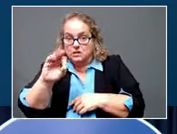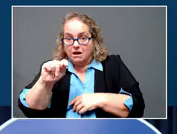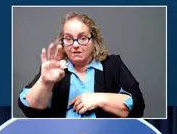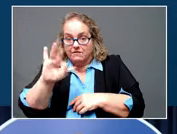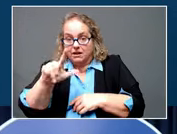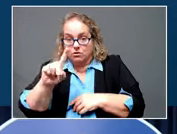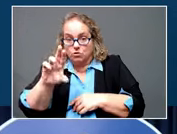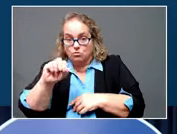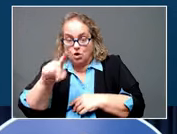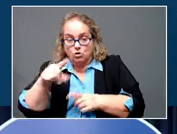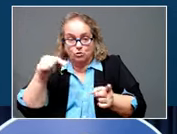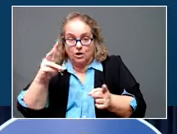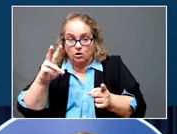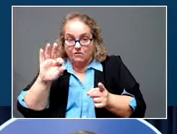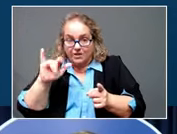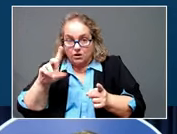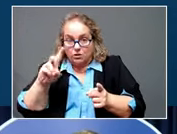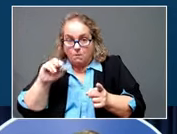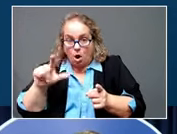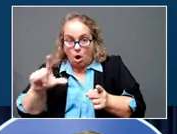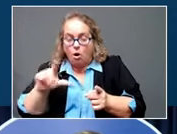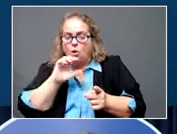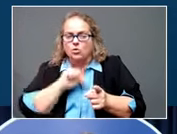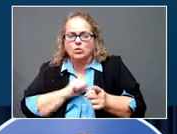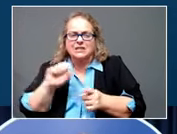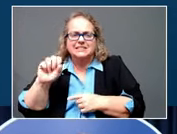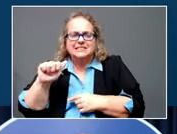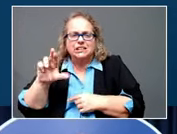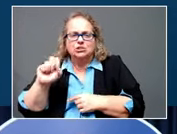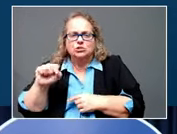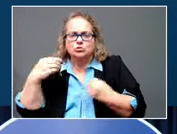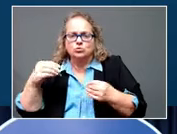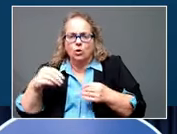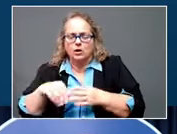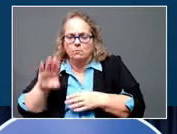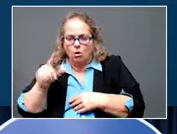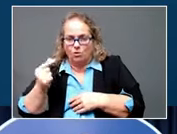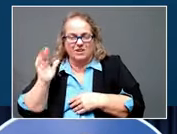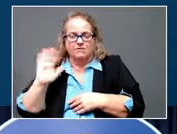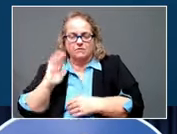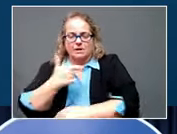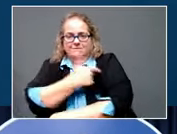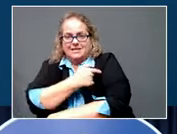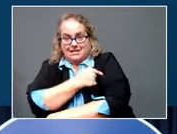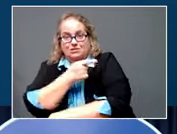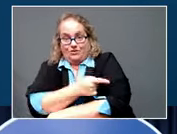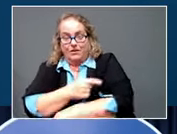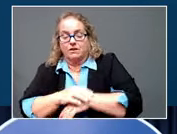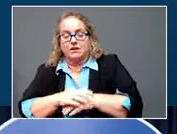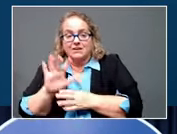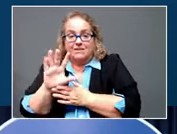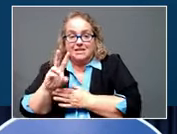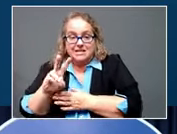Mall, in what's the old Sears store in Bowling Green. We actually did a vaccination clinic there. 56 Federal Street in Madisonville,